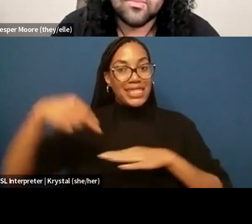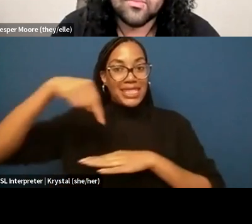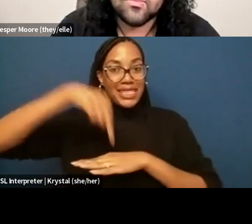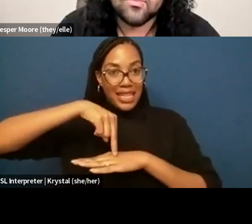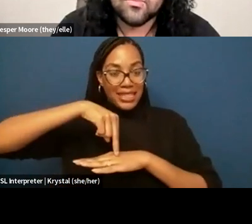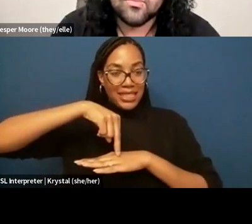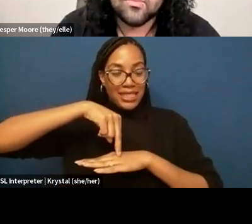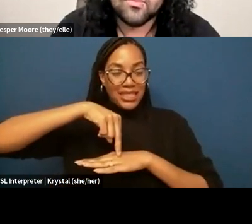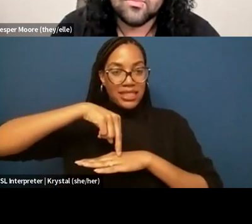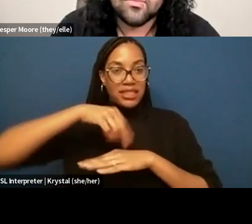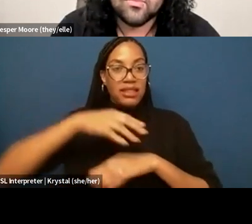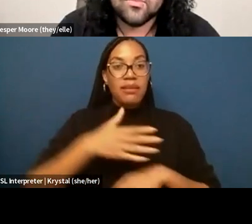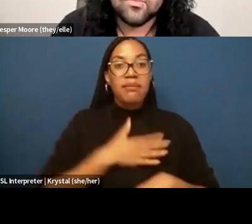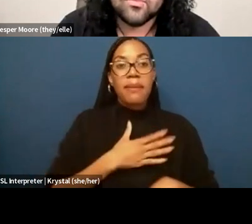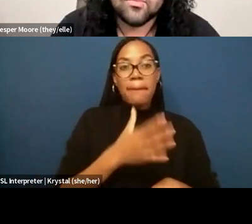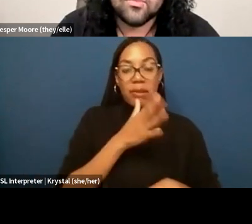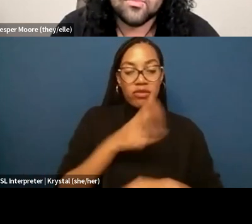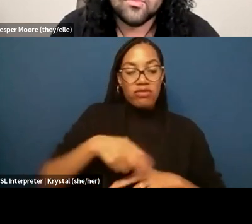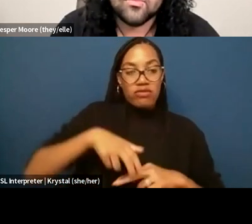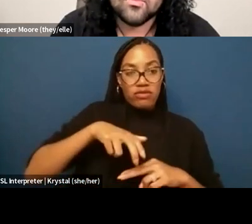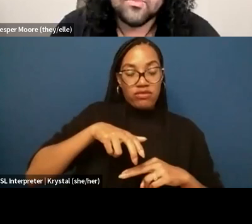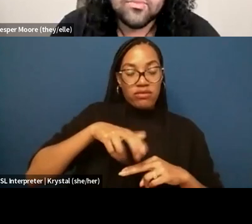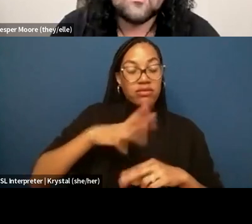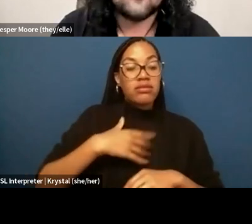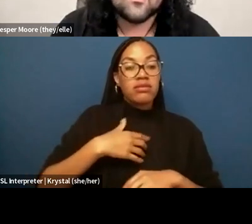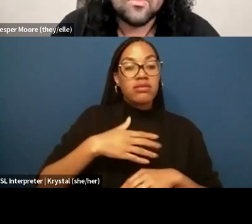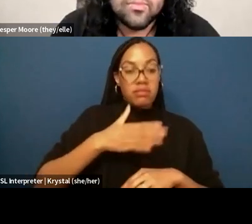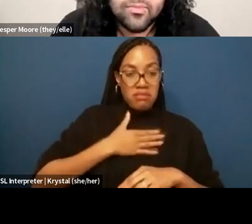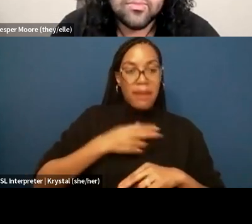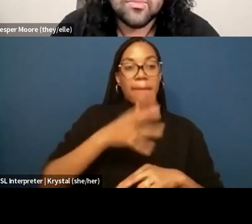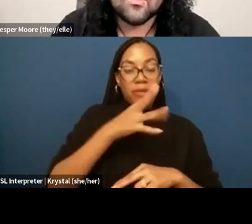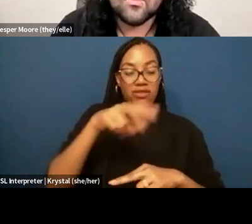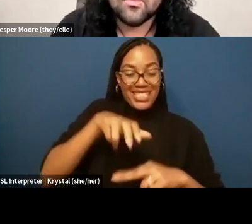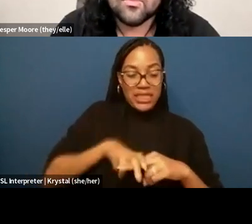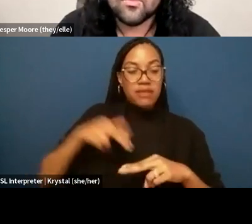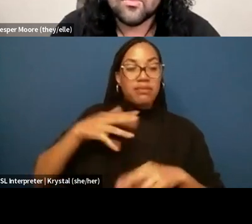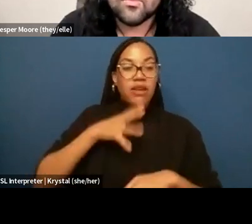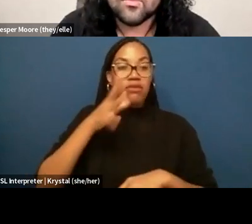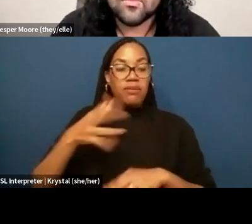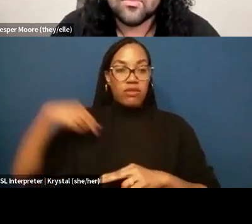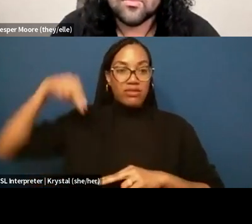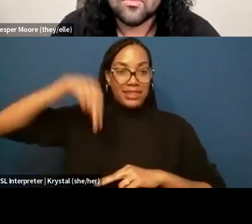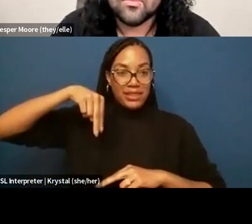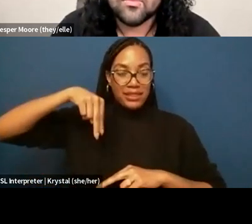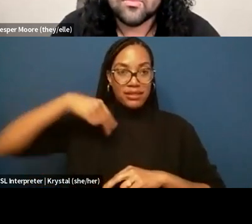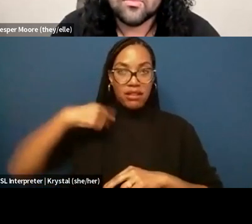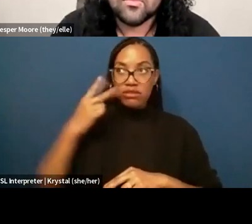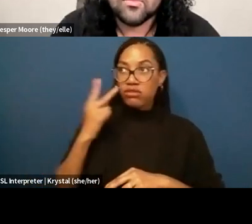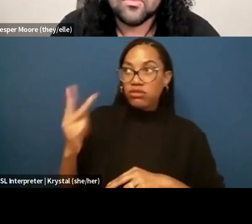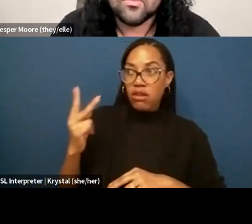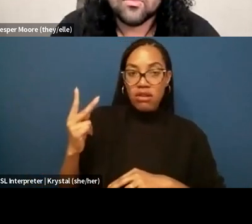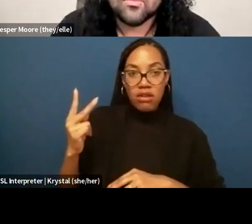was the first time I had seen her so clearly in my waking consciousness since she passed. And I was